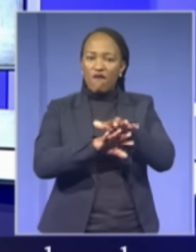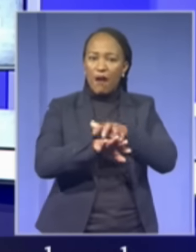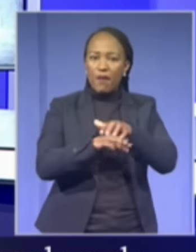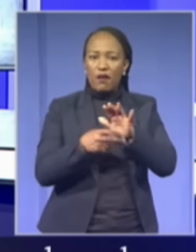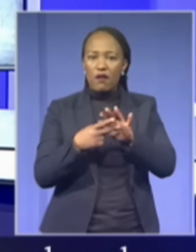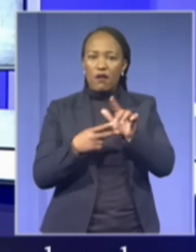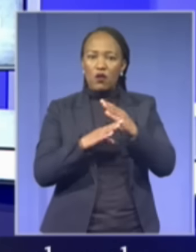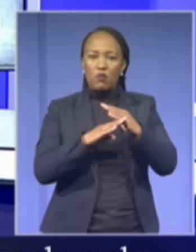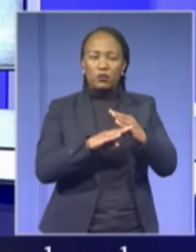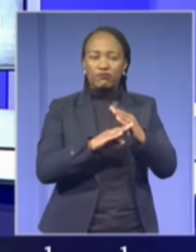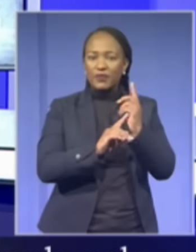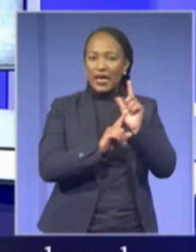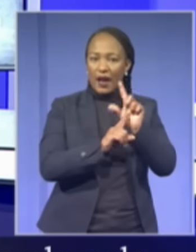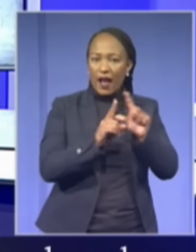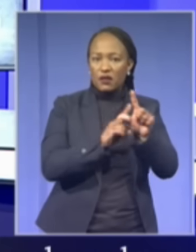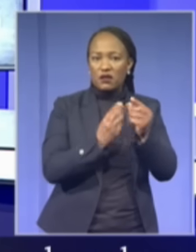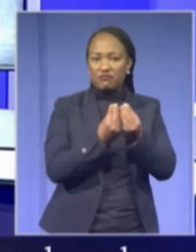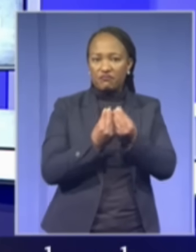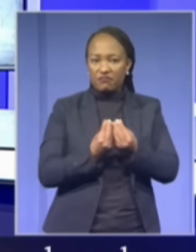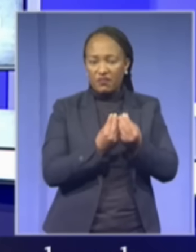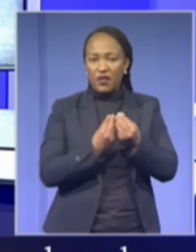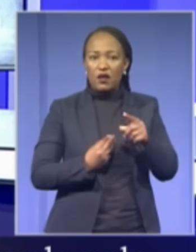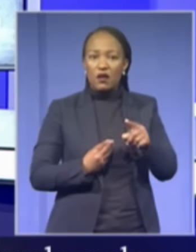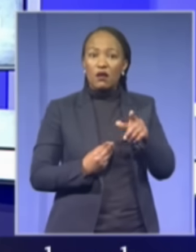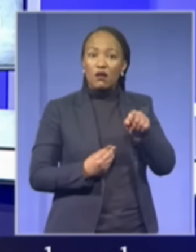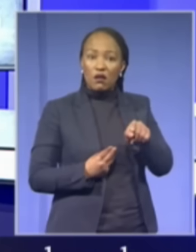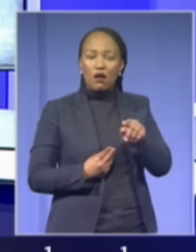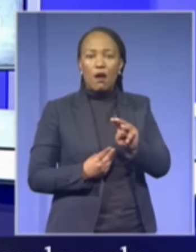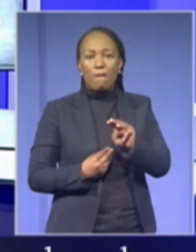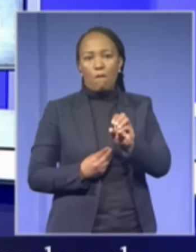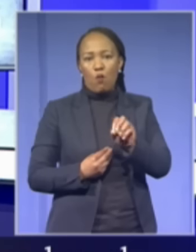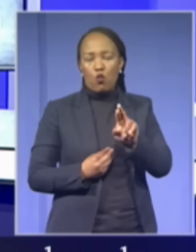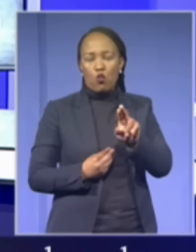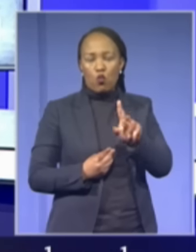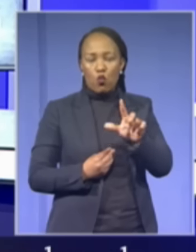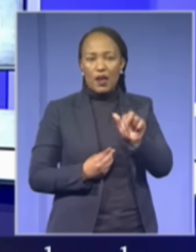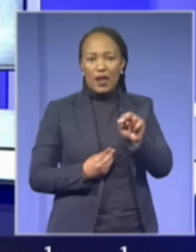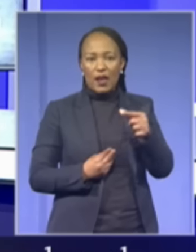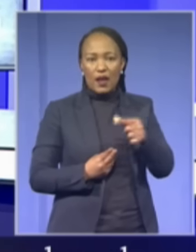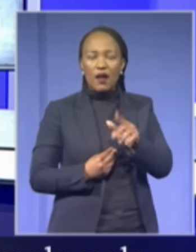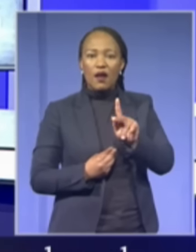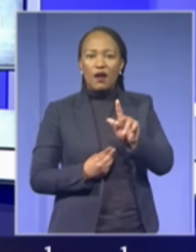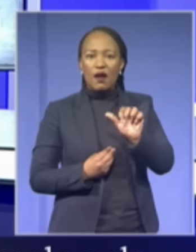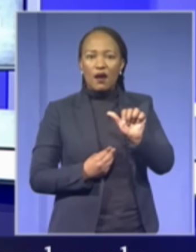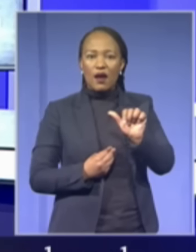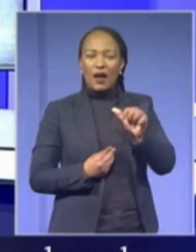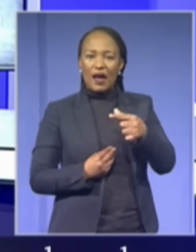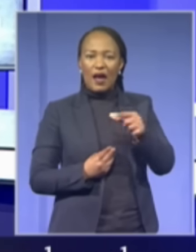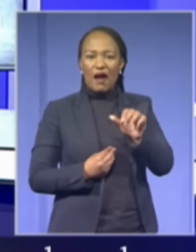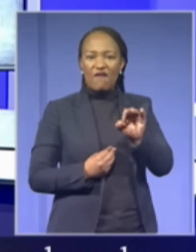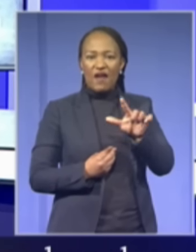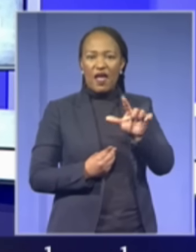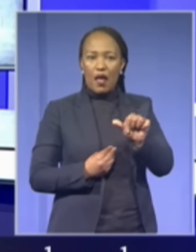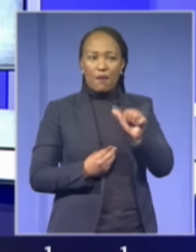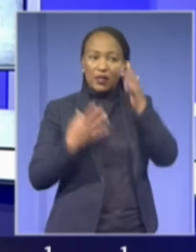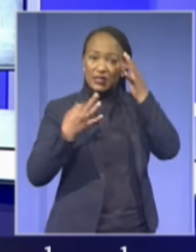šireletša ditlogo tša setšo. Lekgotla la Bakgatla ba kgafela ka moruleng le nganga ka la gore kgafela ka na tokelo ya go tšea sephetho se bjalo legatong